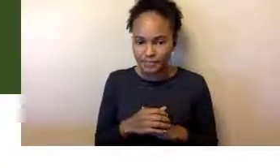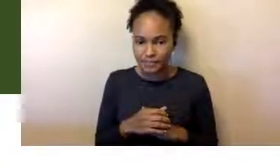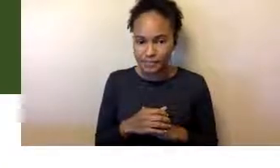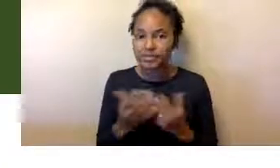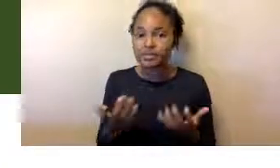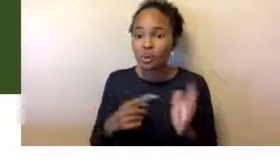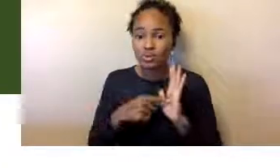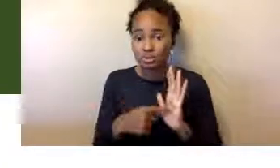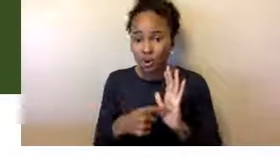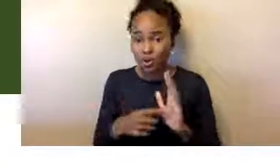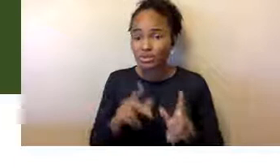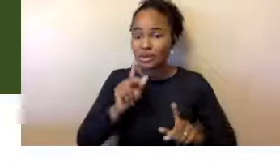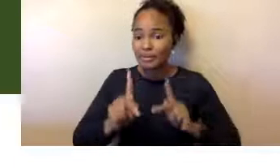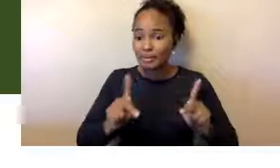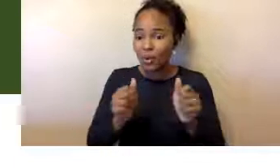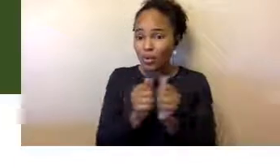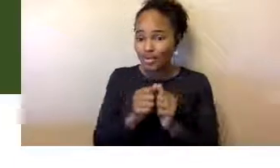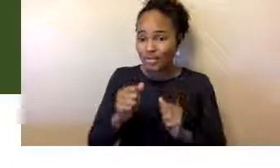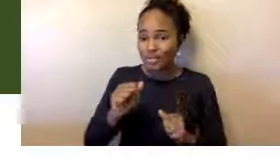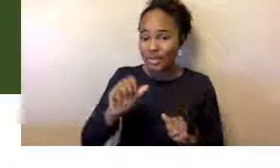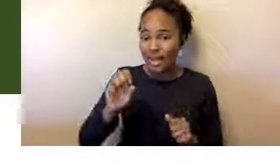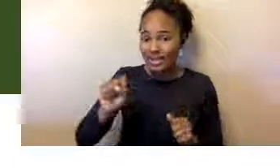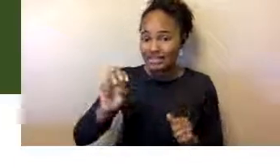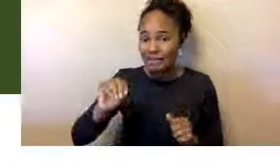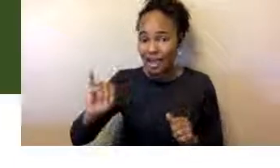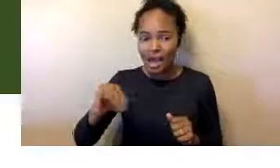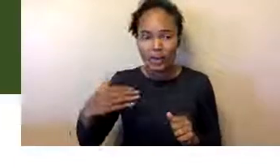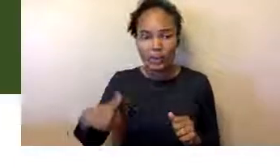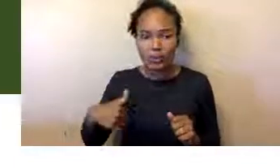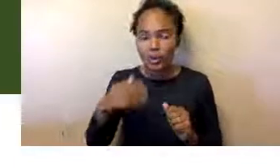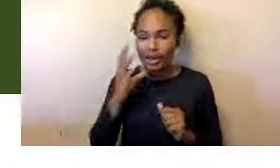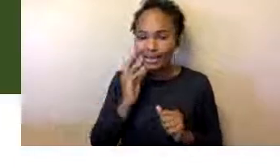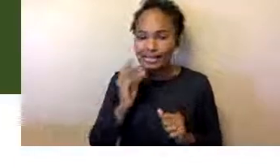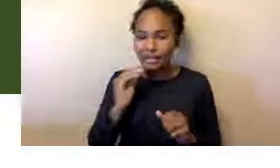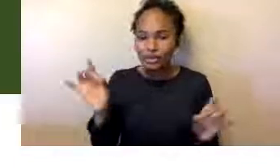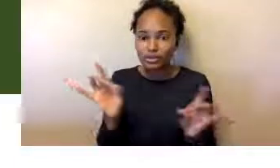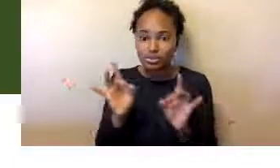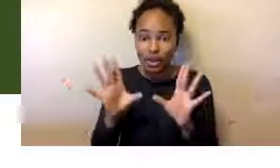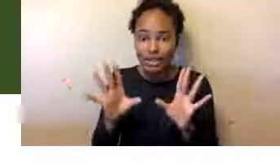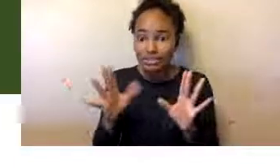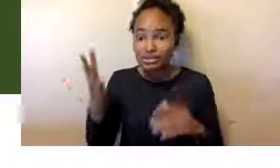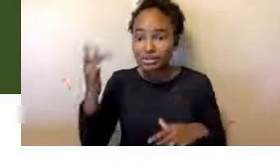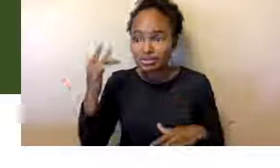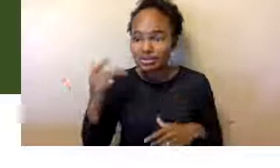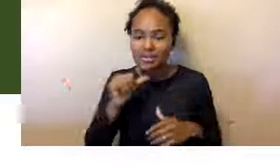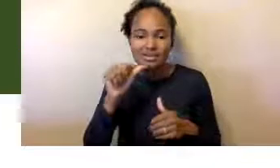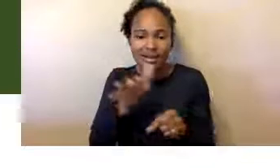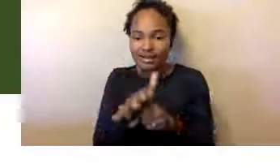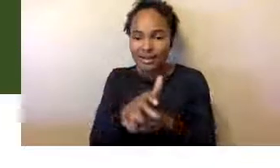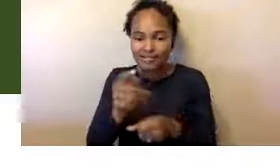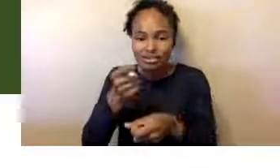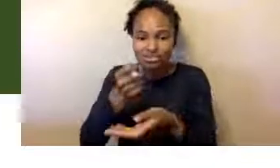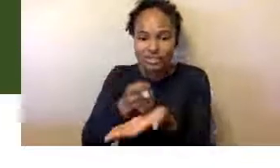mental illness often experience a mental health crisis due to a lack of treatment or